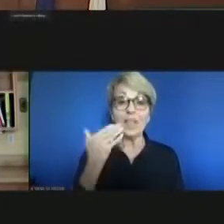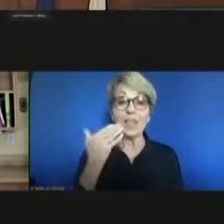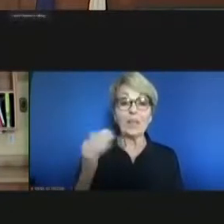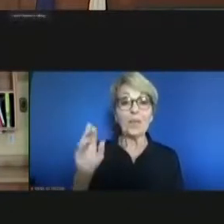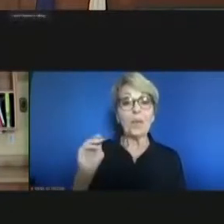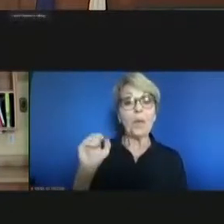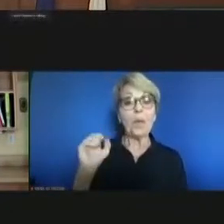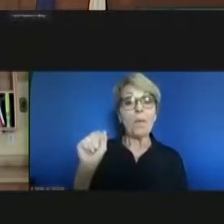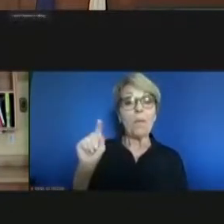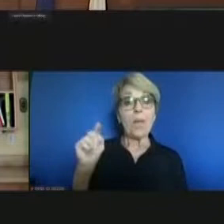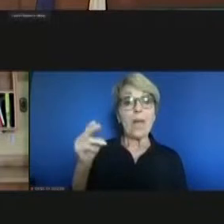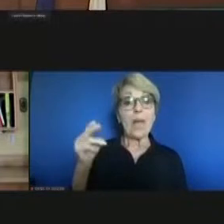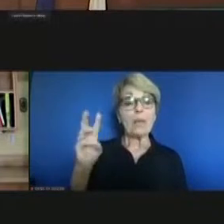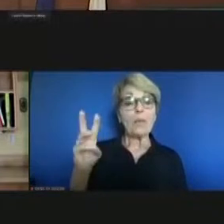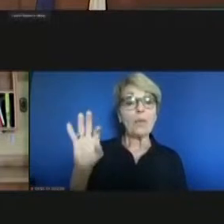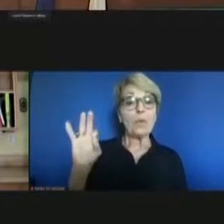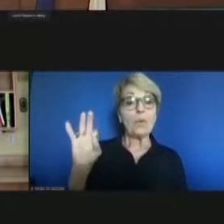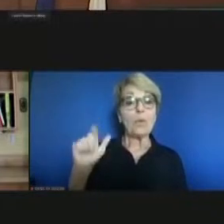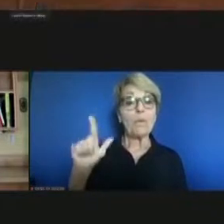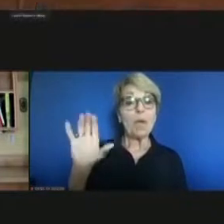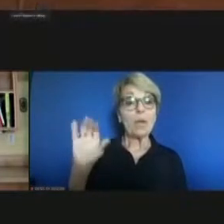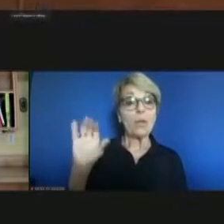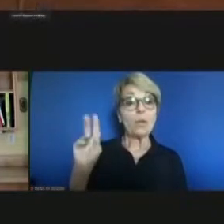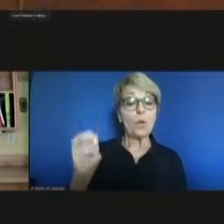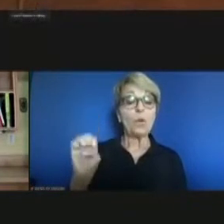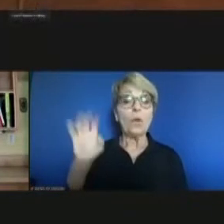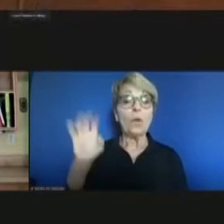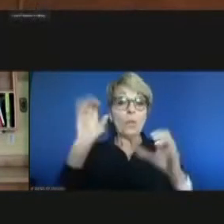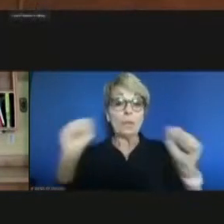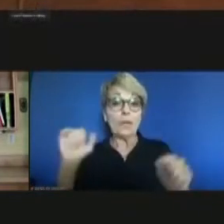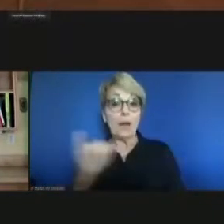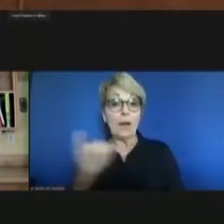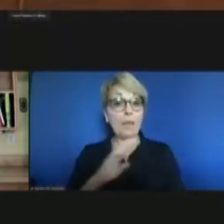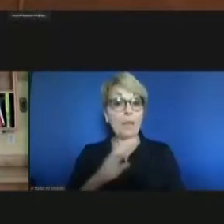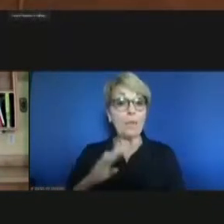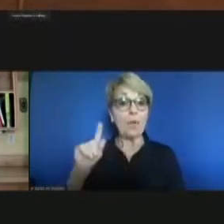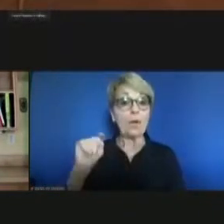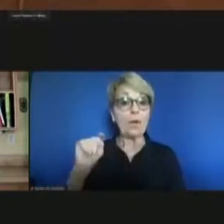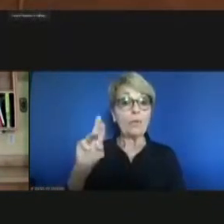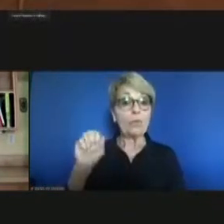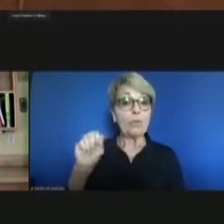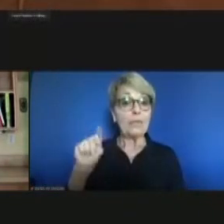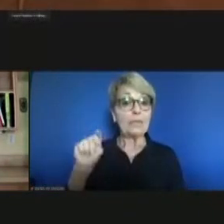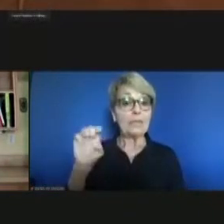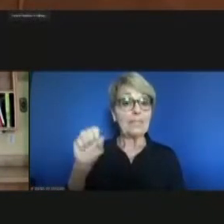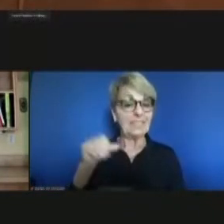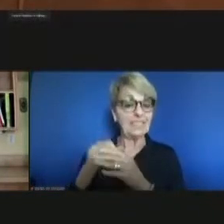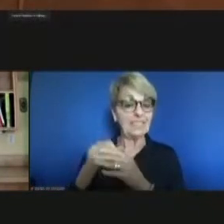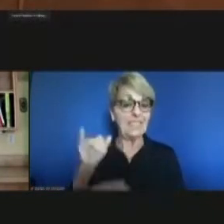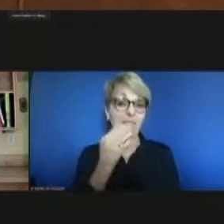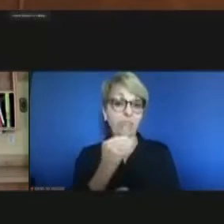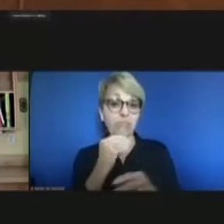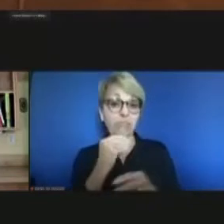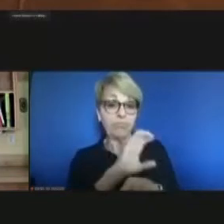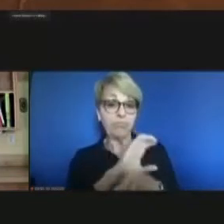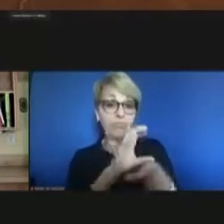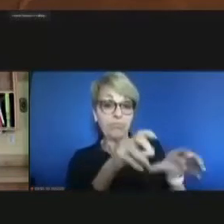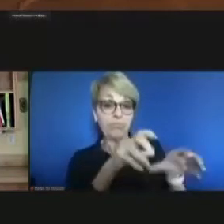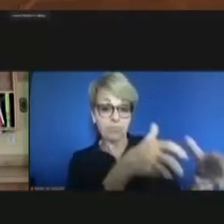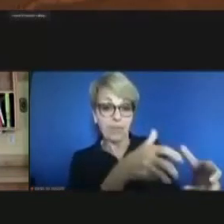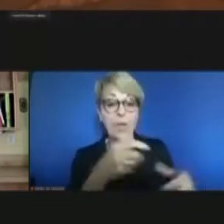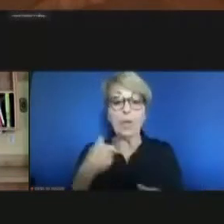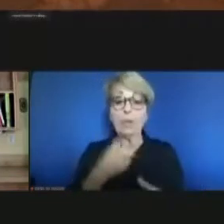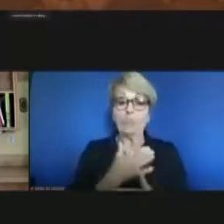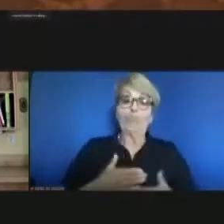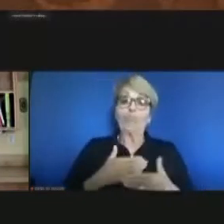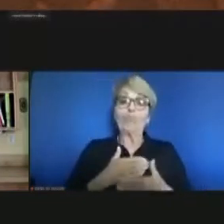I am the president of the Board of Trustees at Rodef Shalom Congregation. We are incredibly appreciative of your